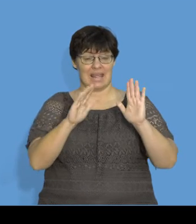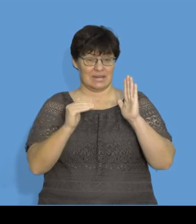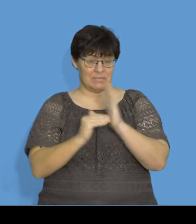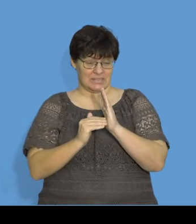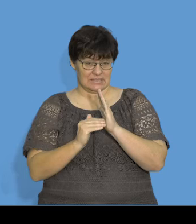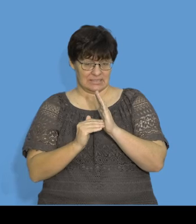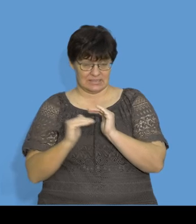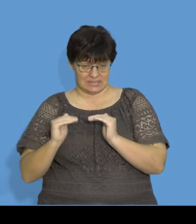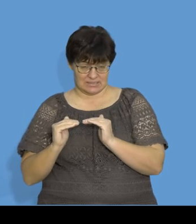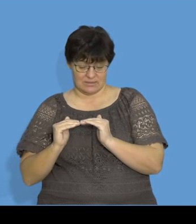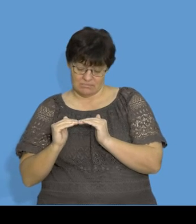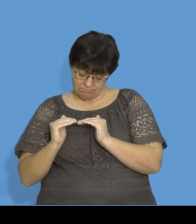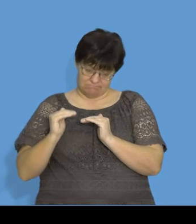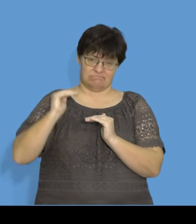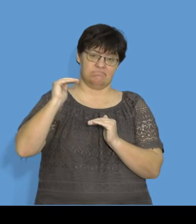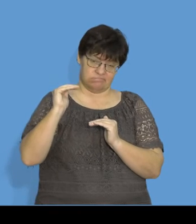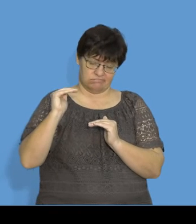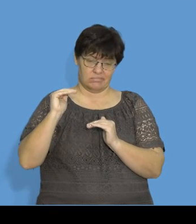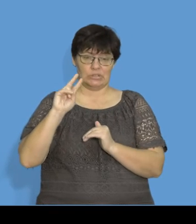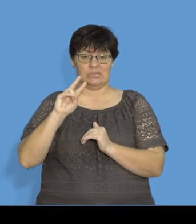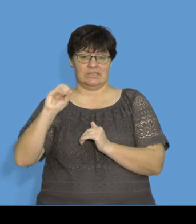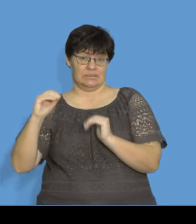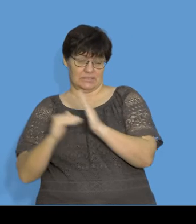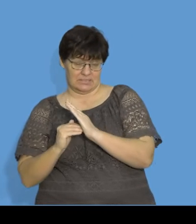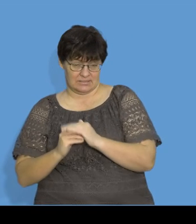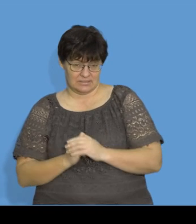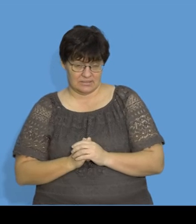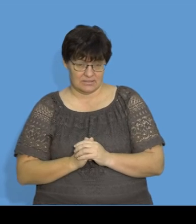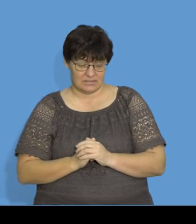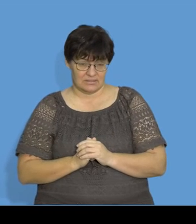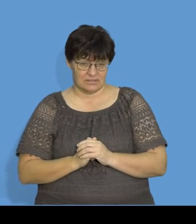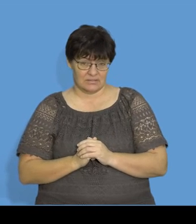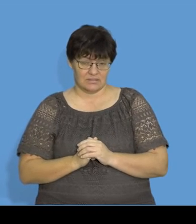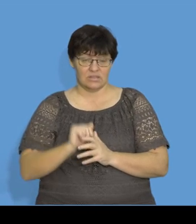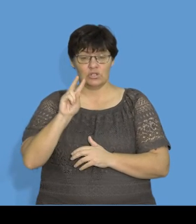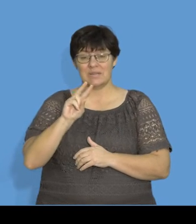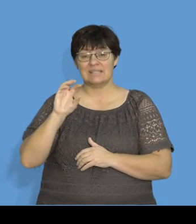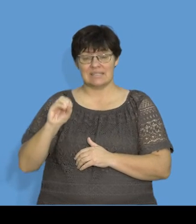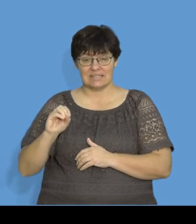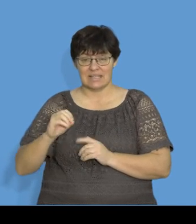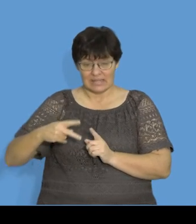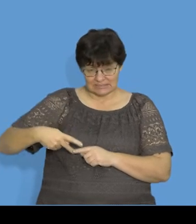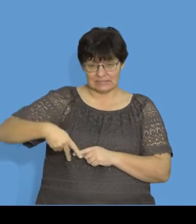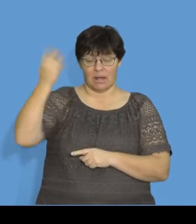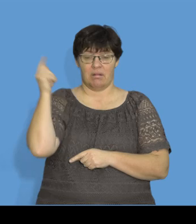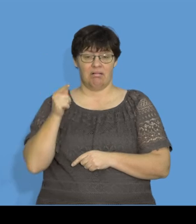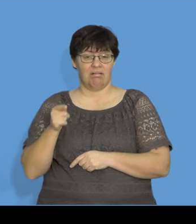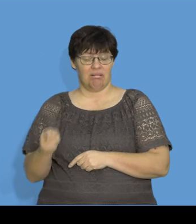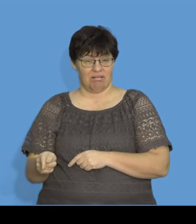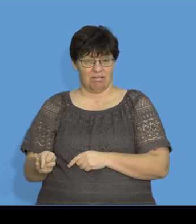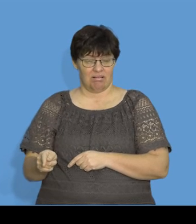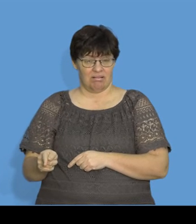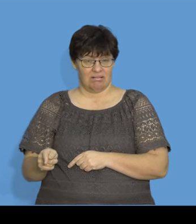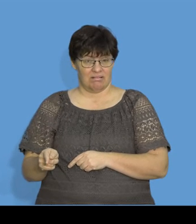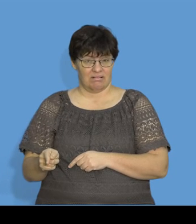meters to 20 meters. 20 is 2 times